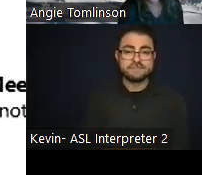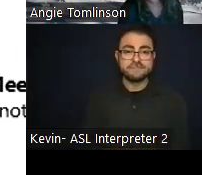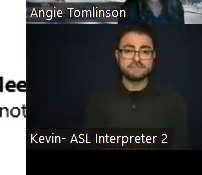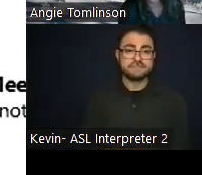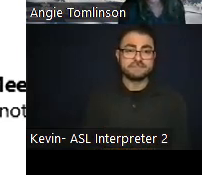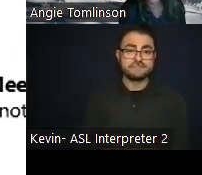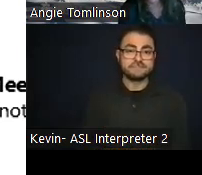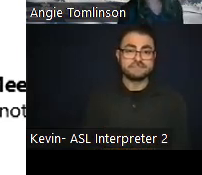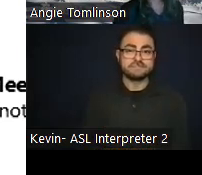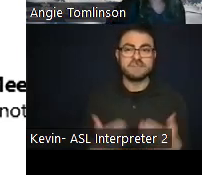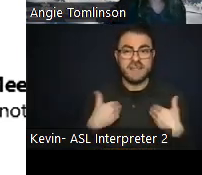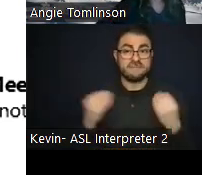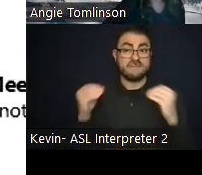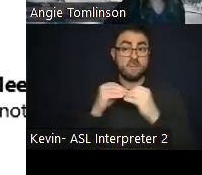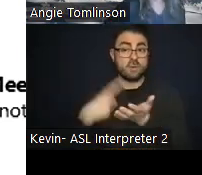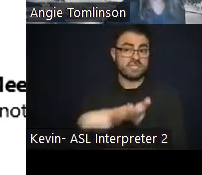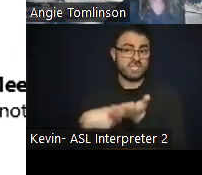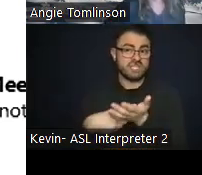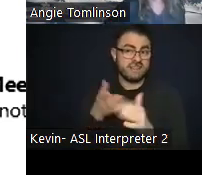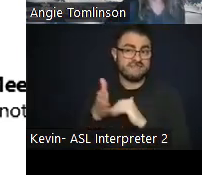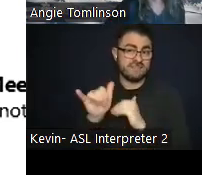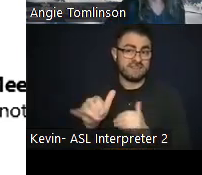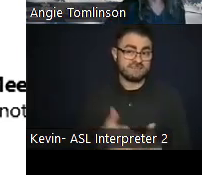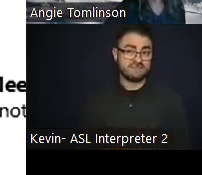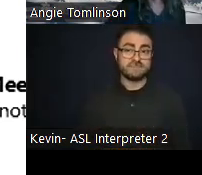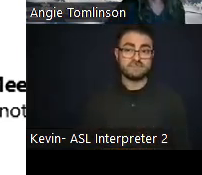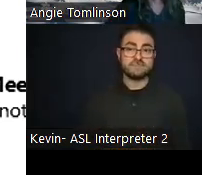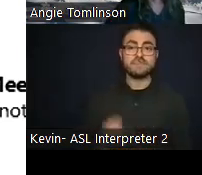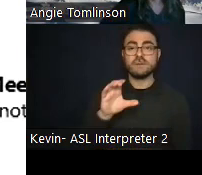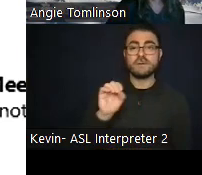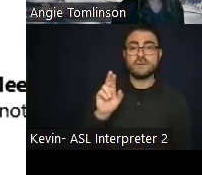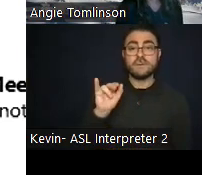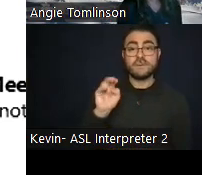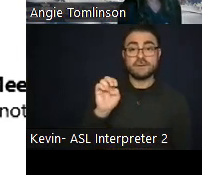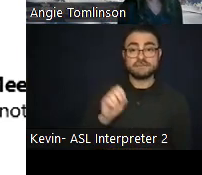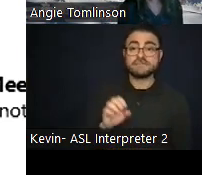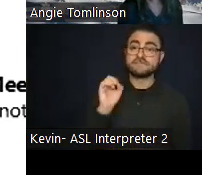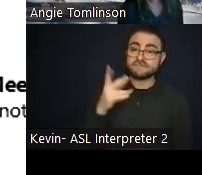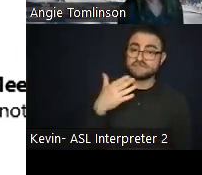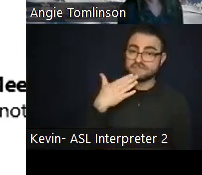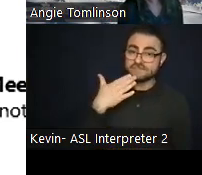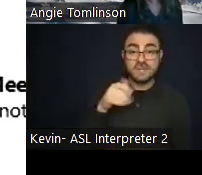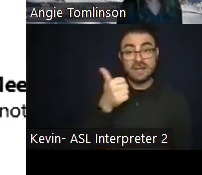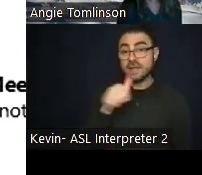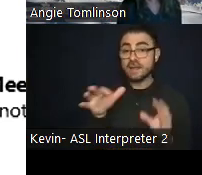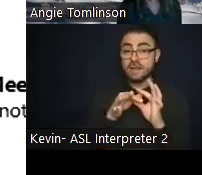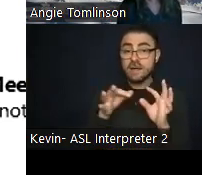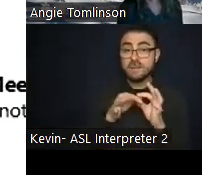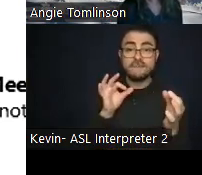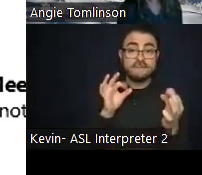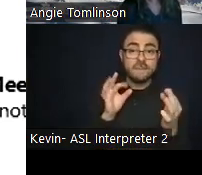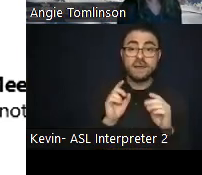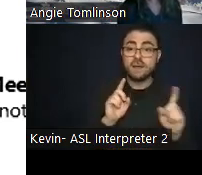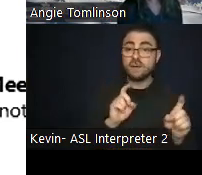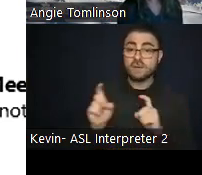And have more discussion from there. Thank you, Commissioner Angie. Do we have any comments, feedback,